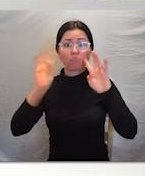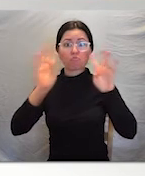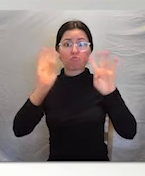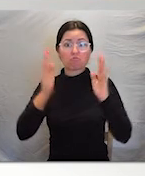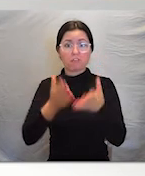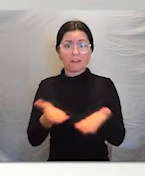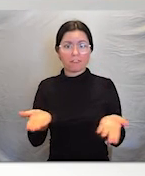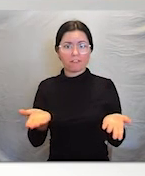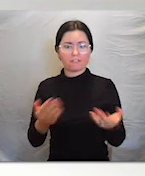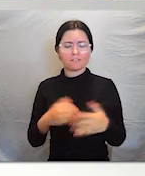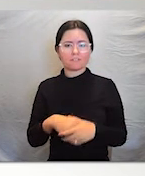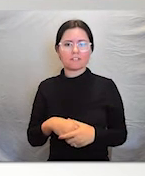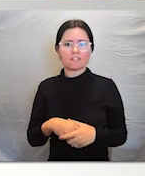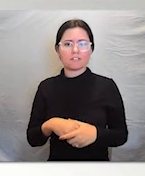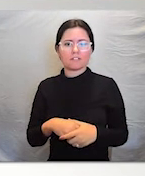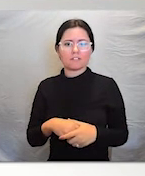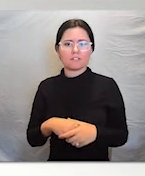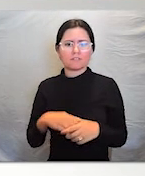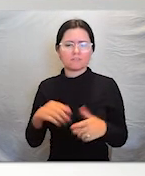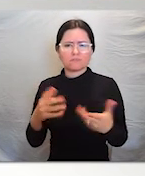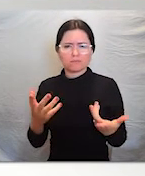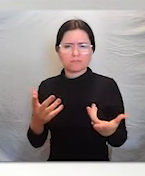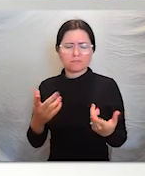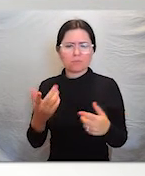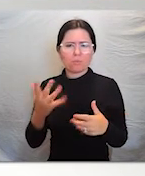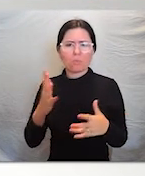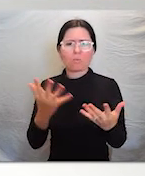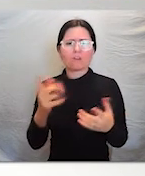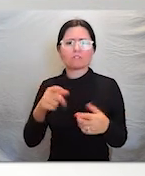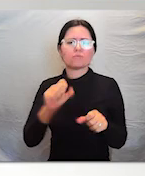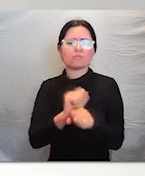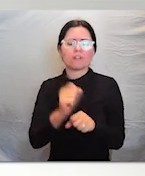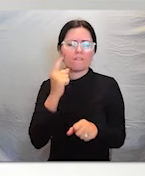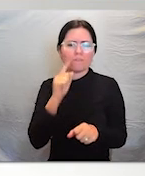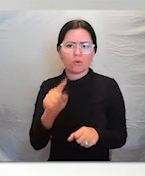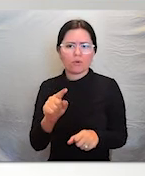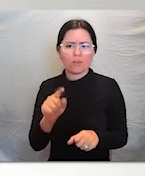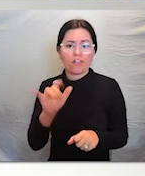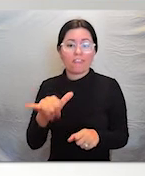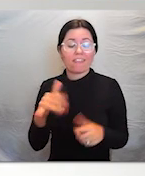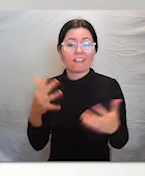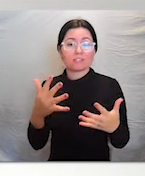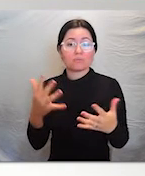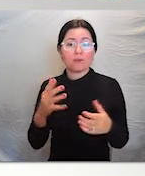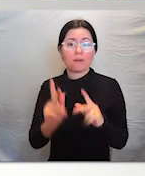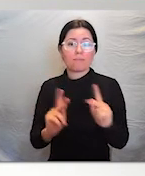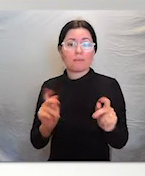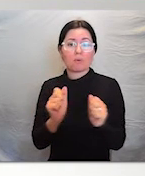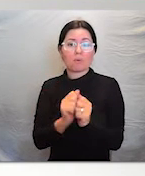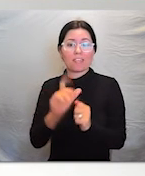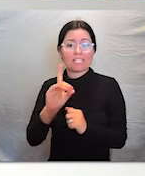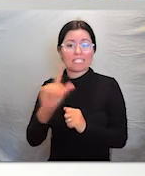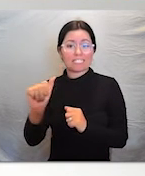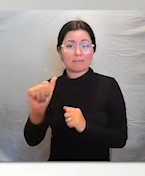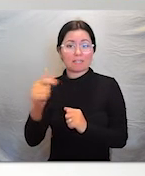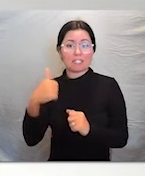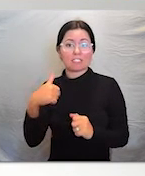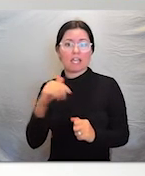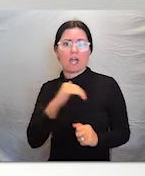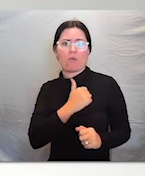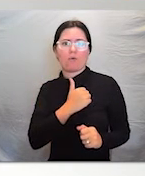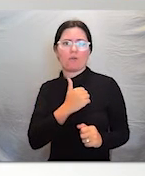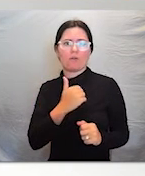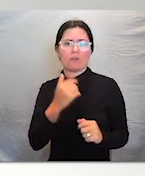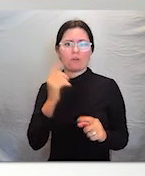worth in our daily lives? That is something that people with disabilities, we strive to